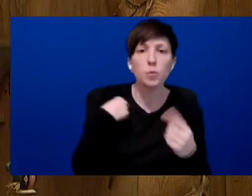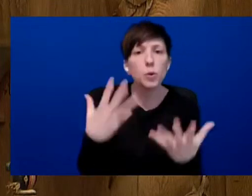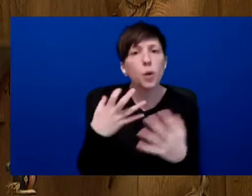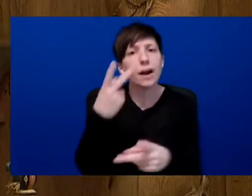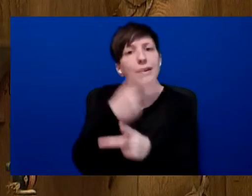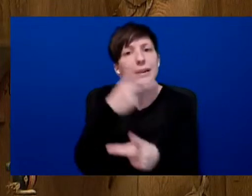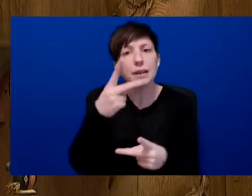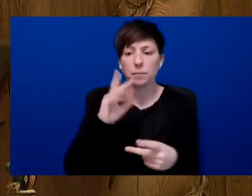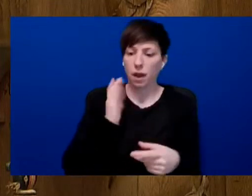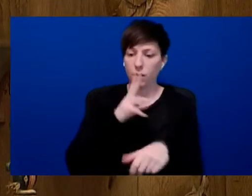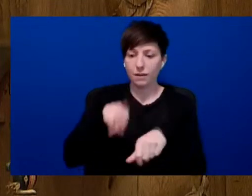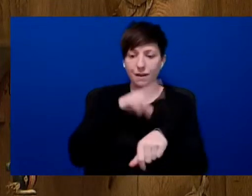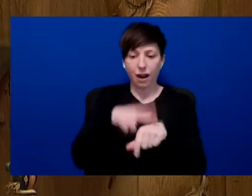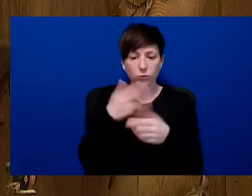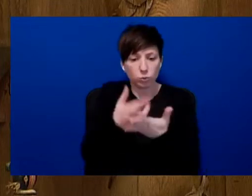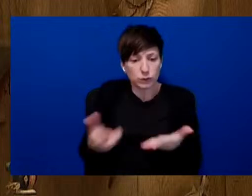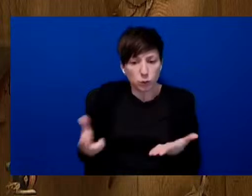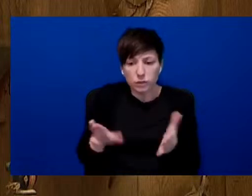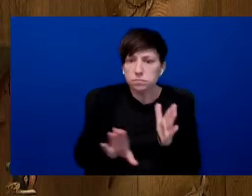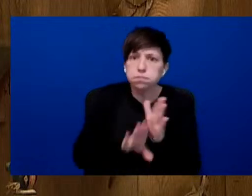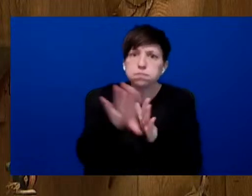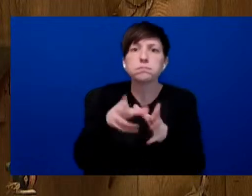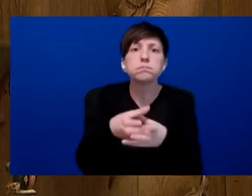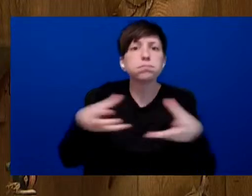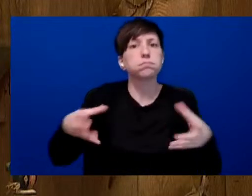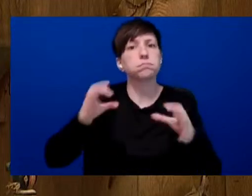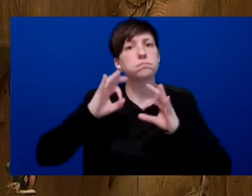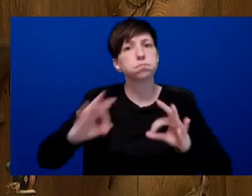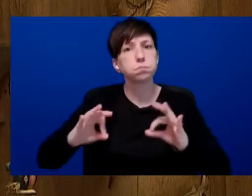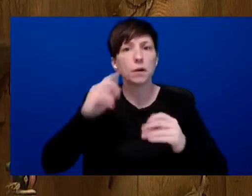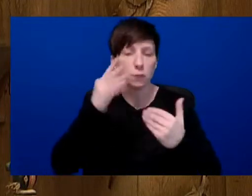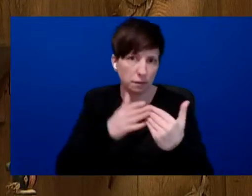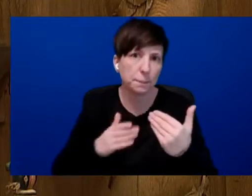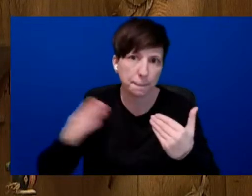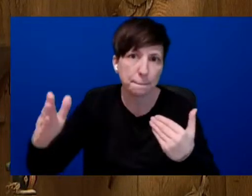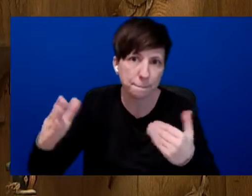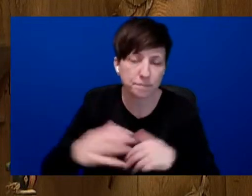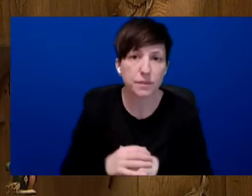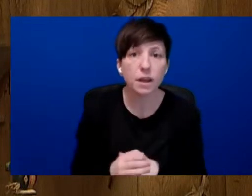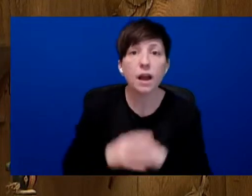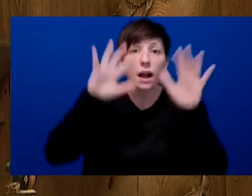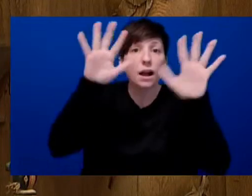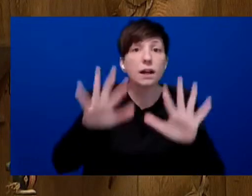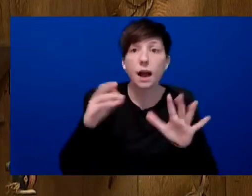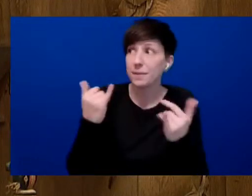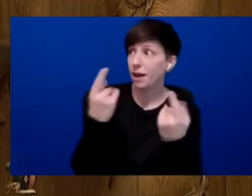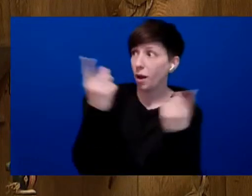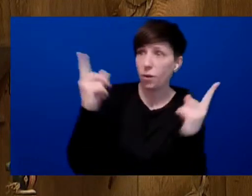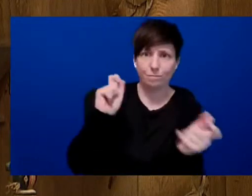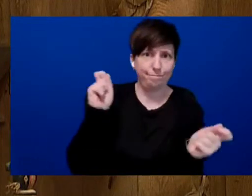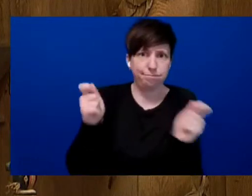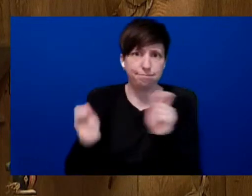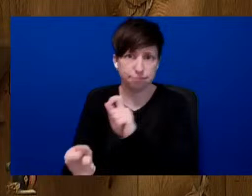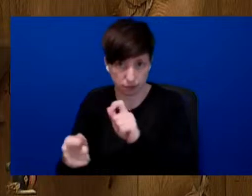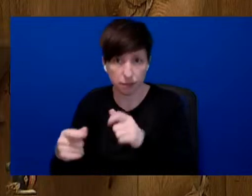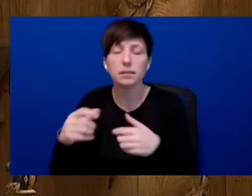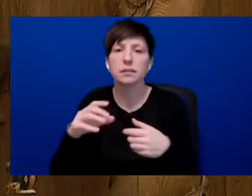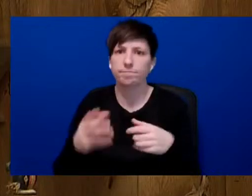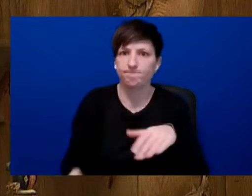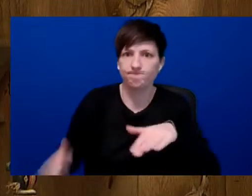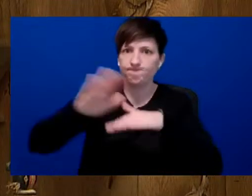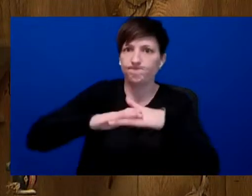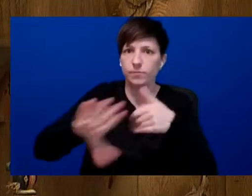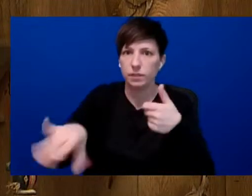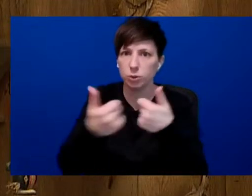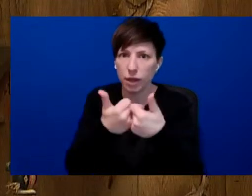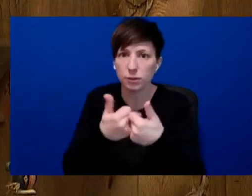core part of BC's future. While climate change poses real challenges, BC's natural